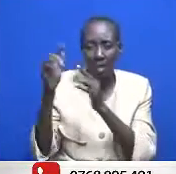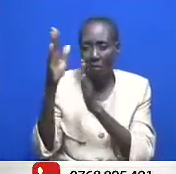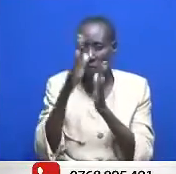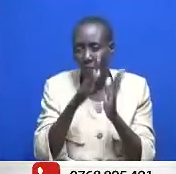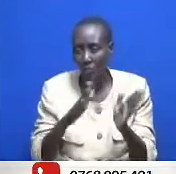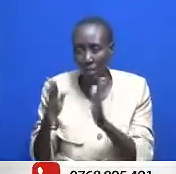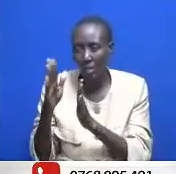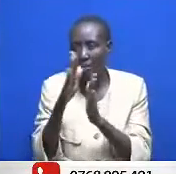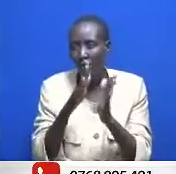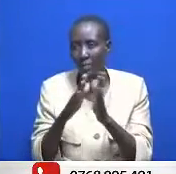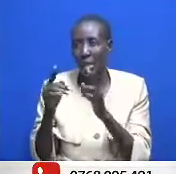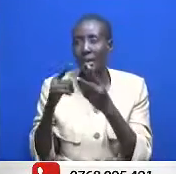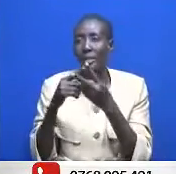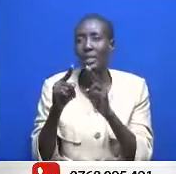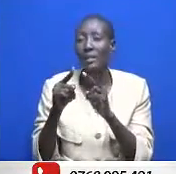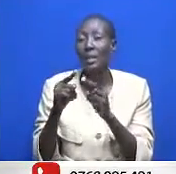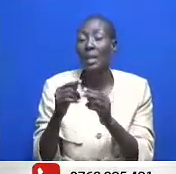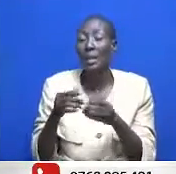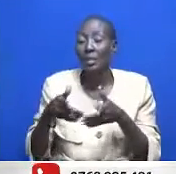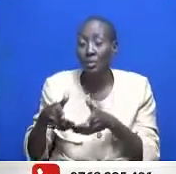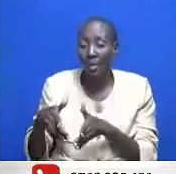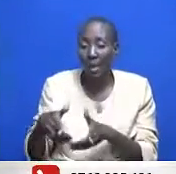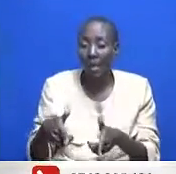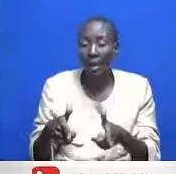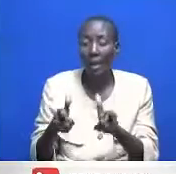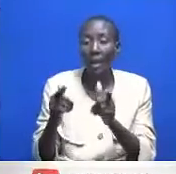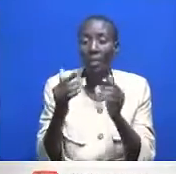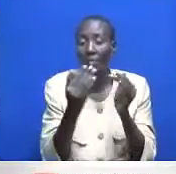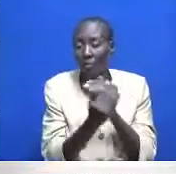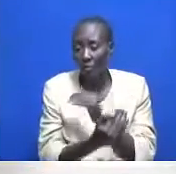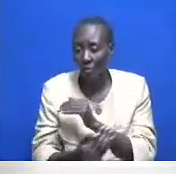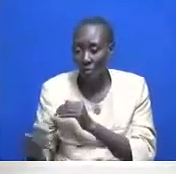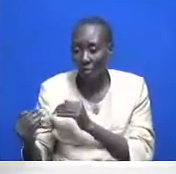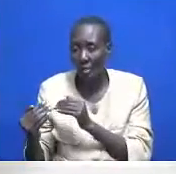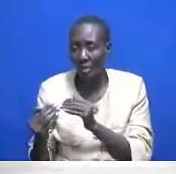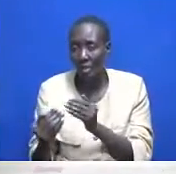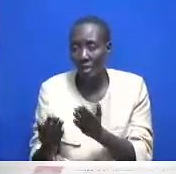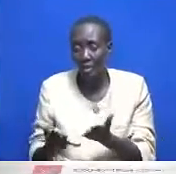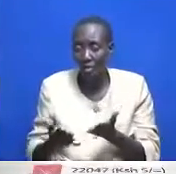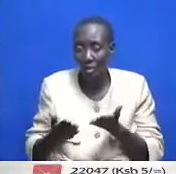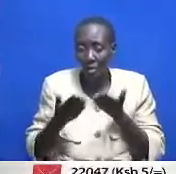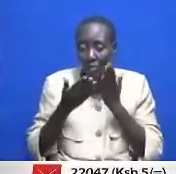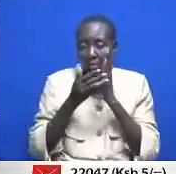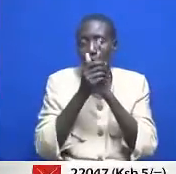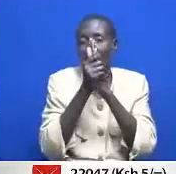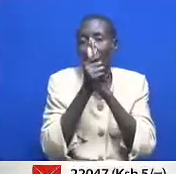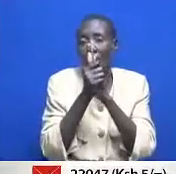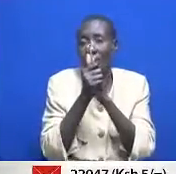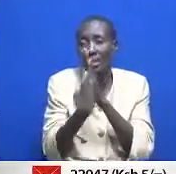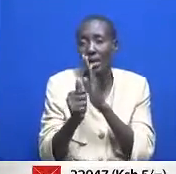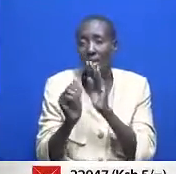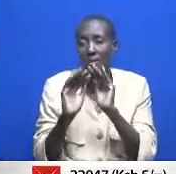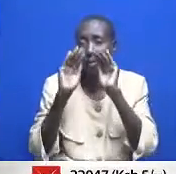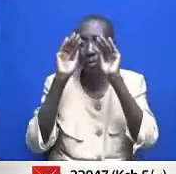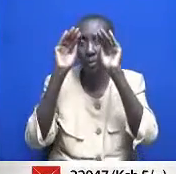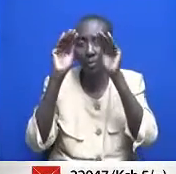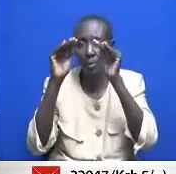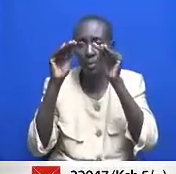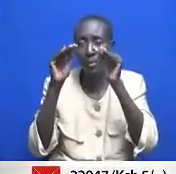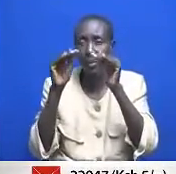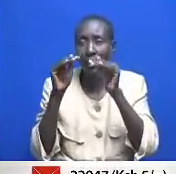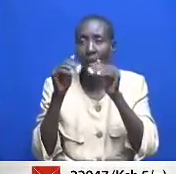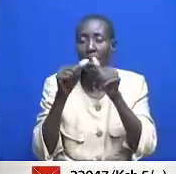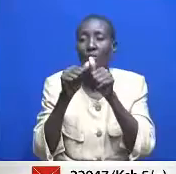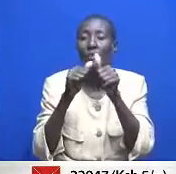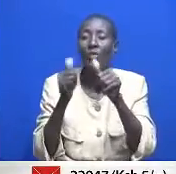hawa nafasi ya kujikuza kimichezo na kuepusha vijana hawa dhidi ya kurejelea maisha waliokuwa kishi kama watoto wa kuzurura mitaani. There's a